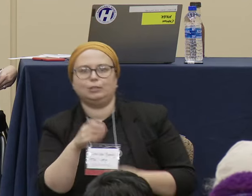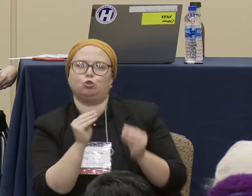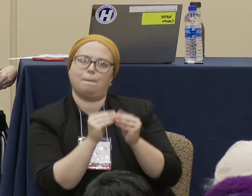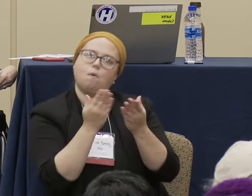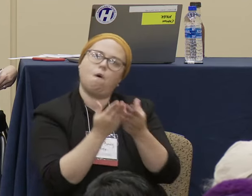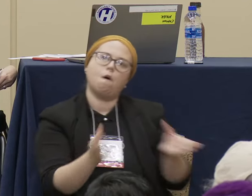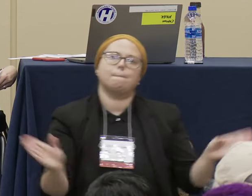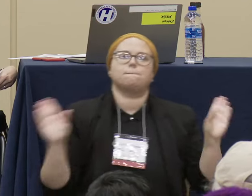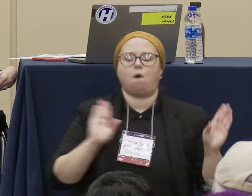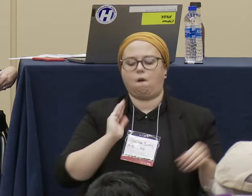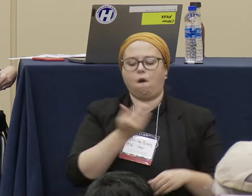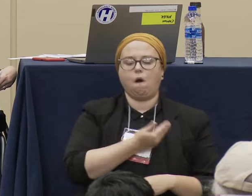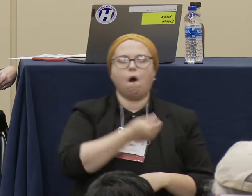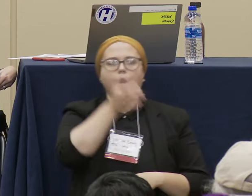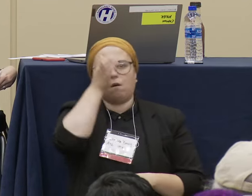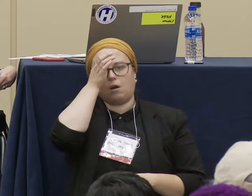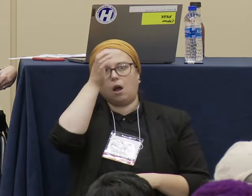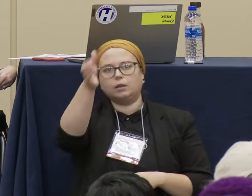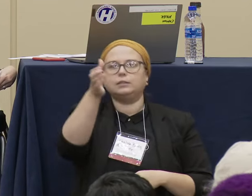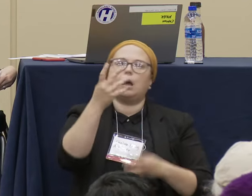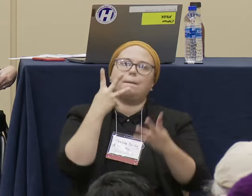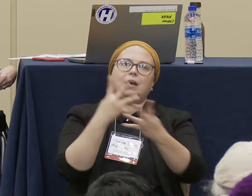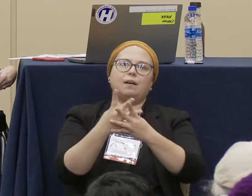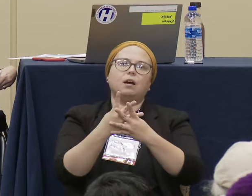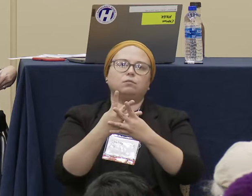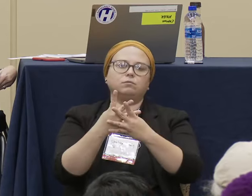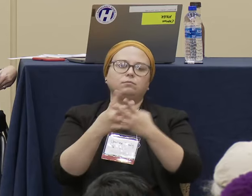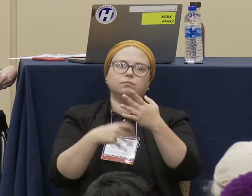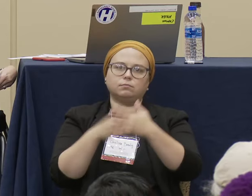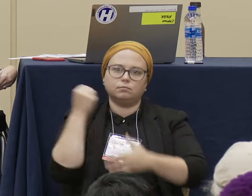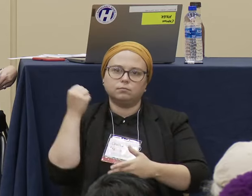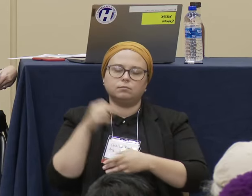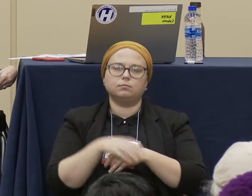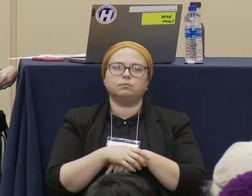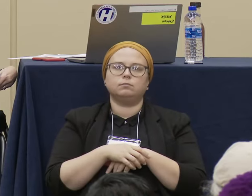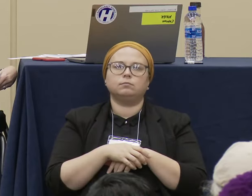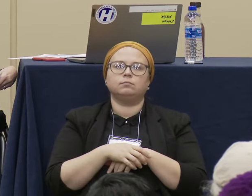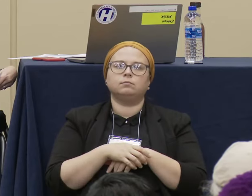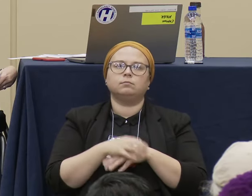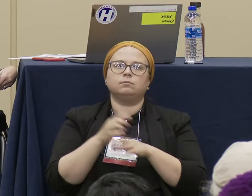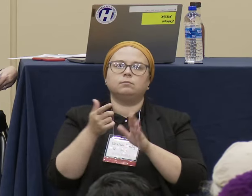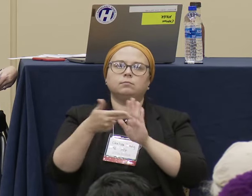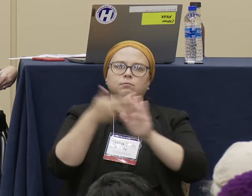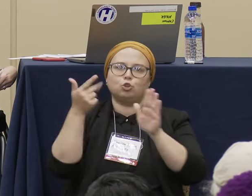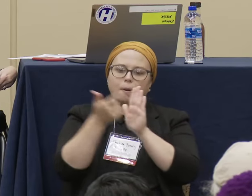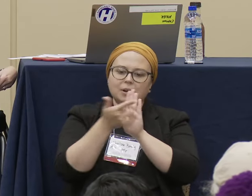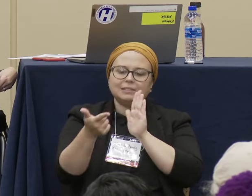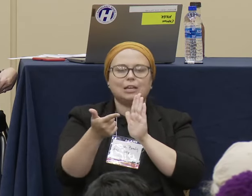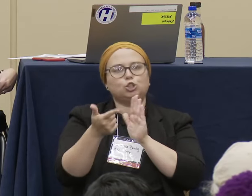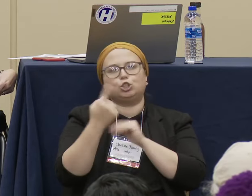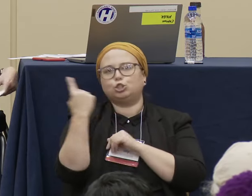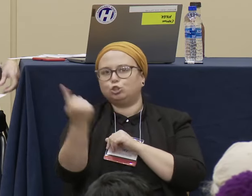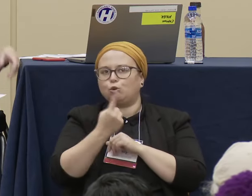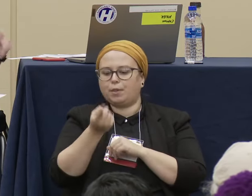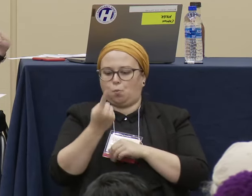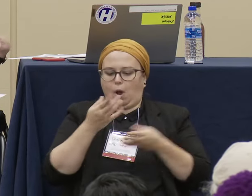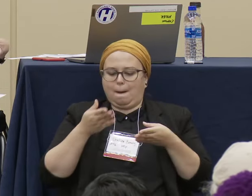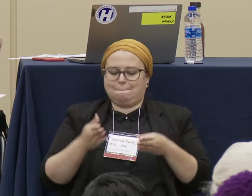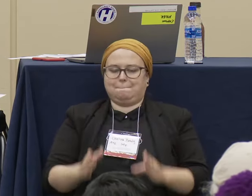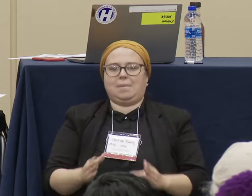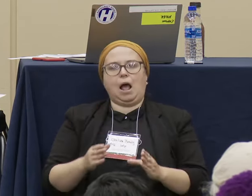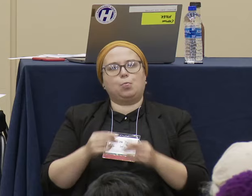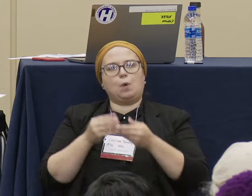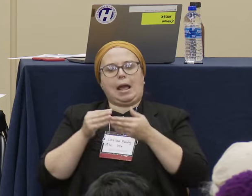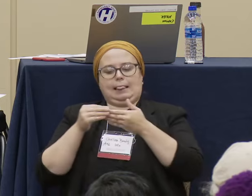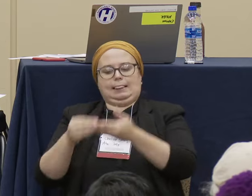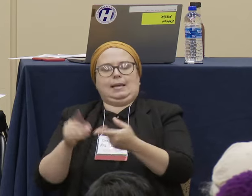of incarceration, and that criminalization is only one pathway leading to carcerality and surveillance. And criminalization